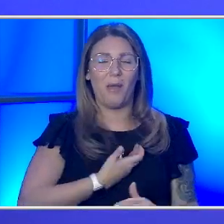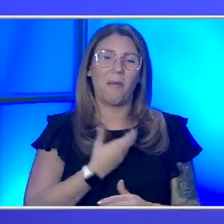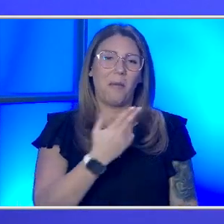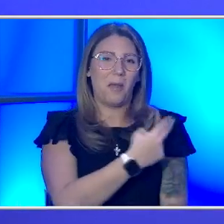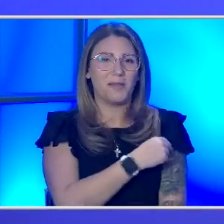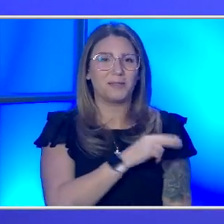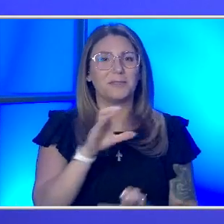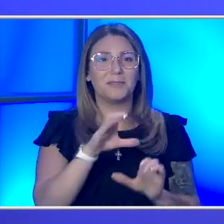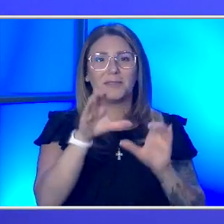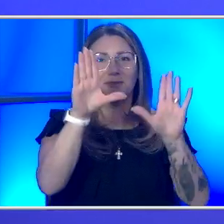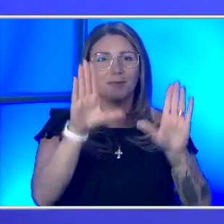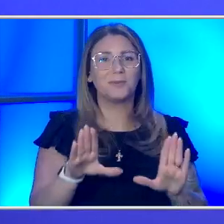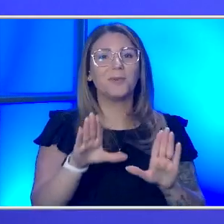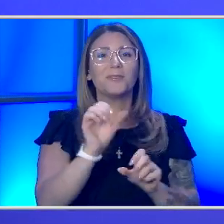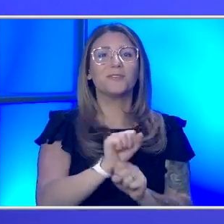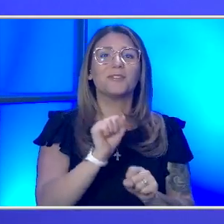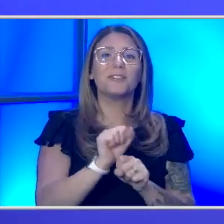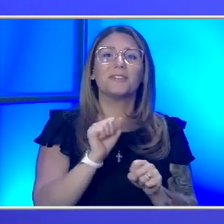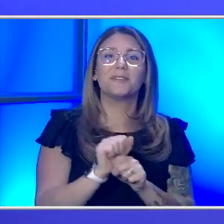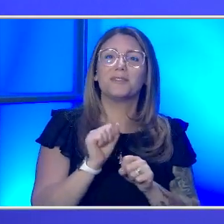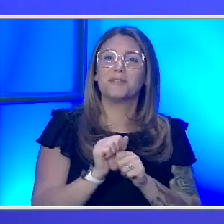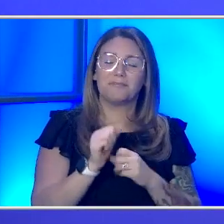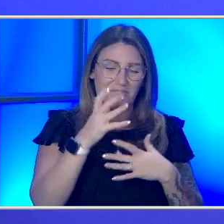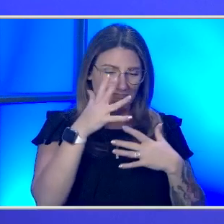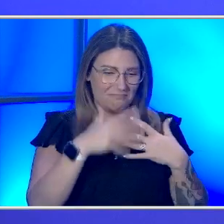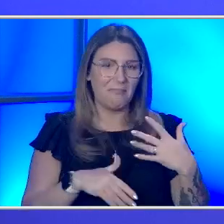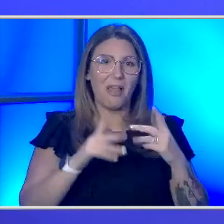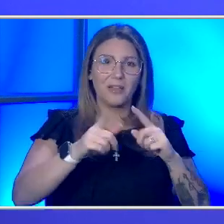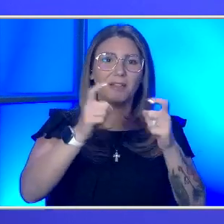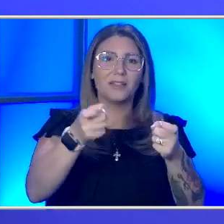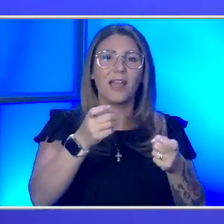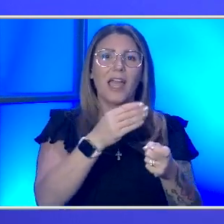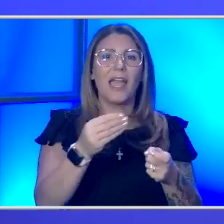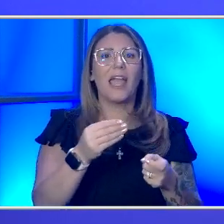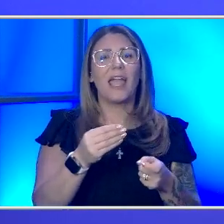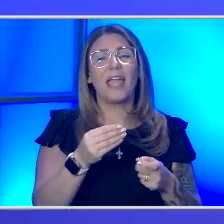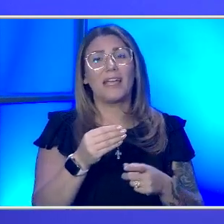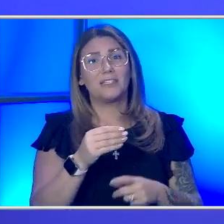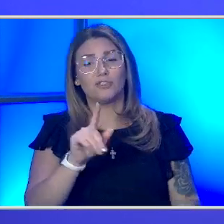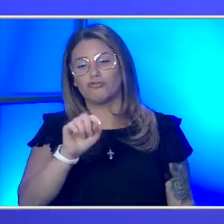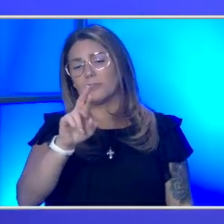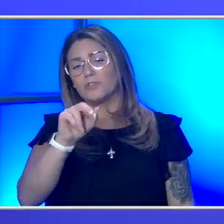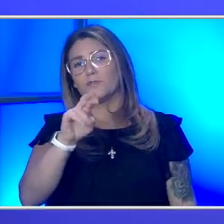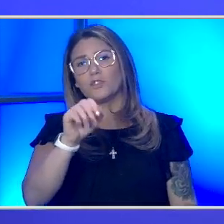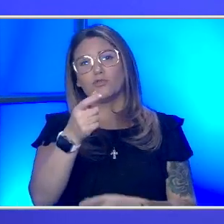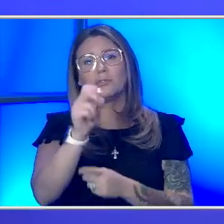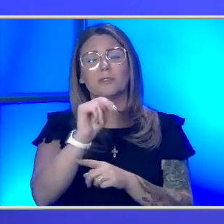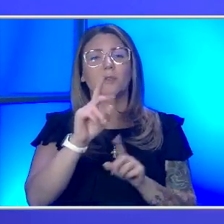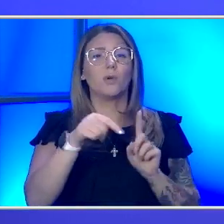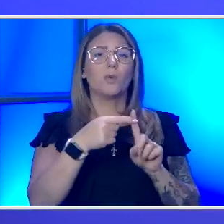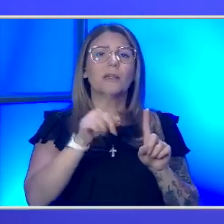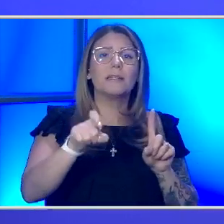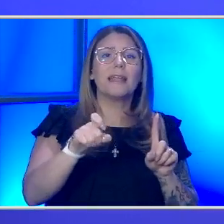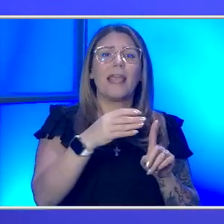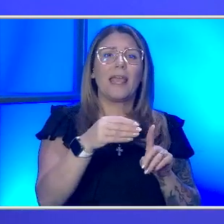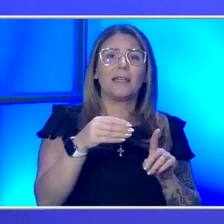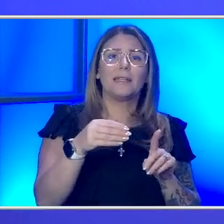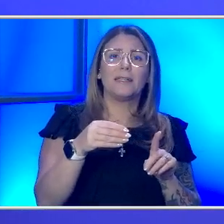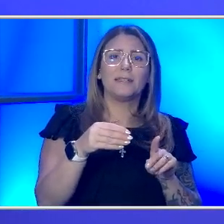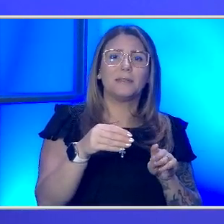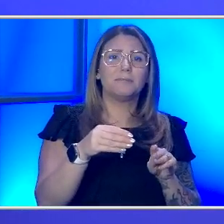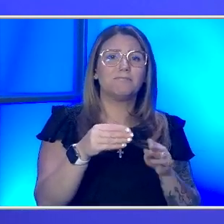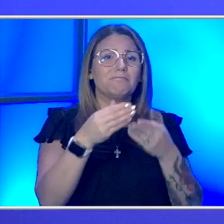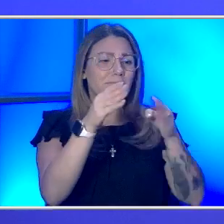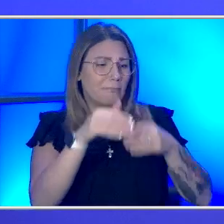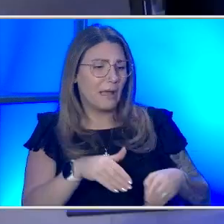being great blood stewards and certainly transfusing when necessary, but also doing a lot of mitigation and excellent surgical techniques to prevent that